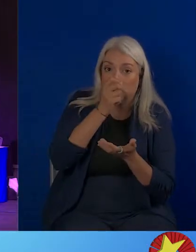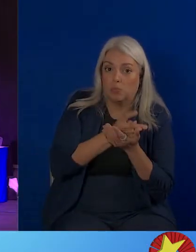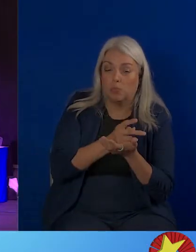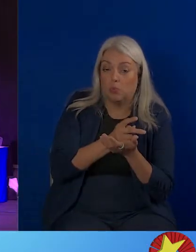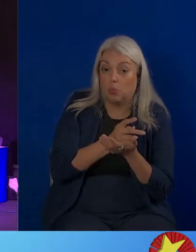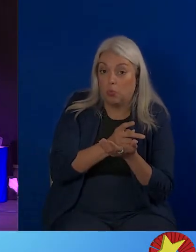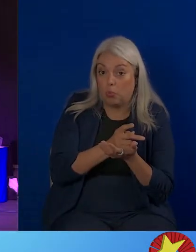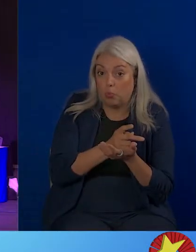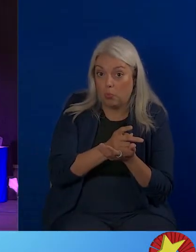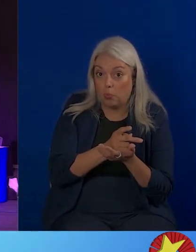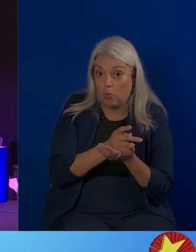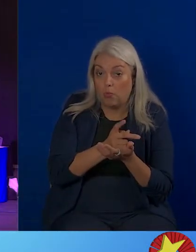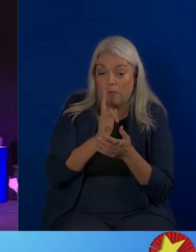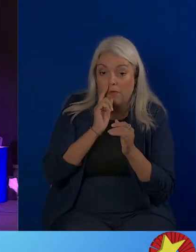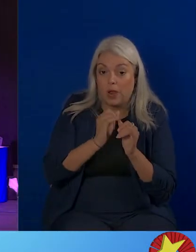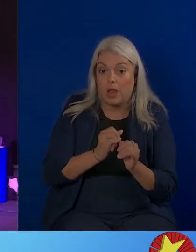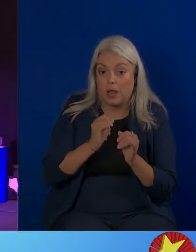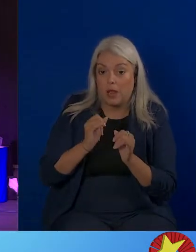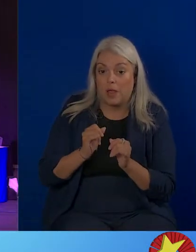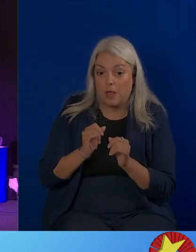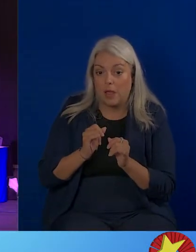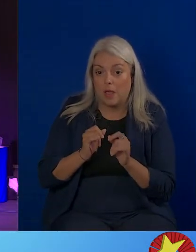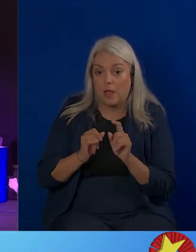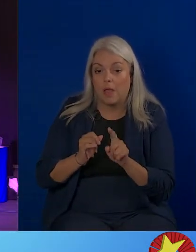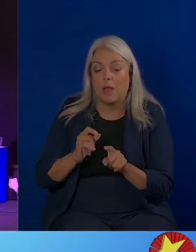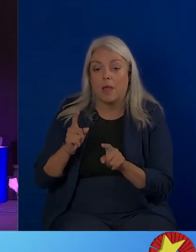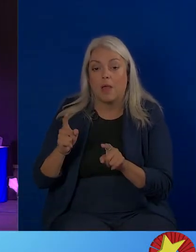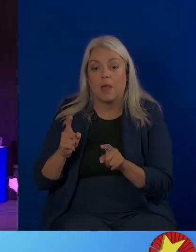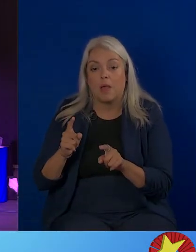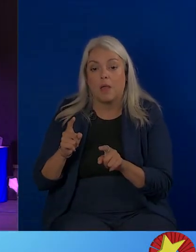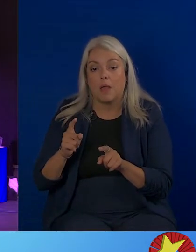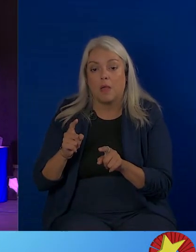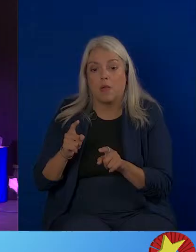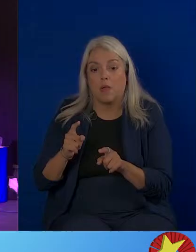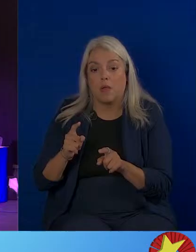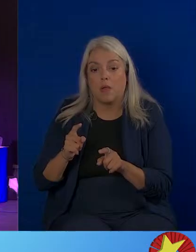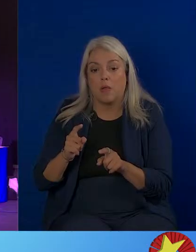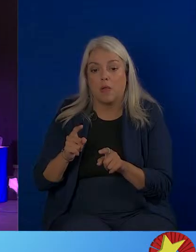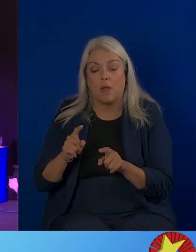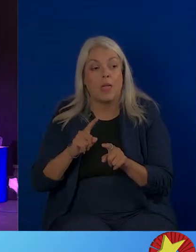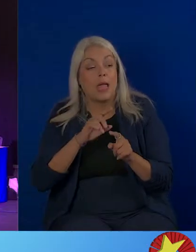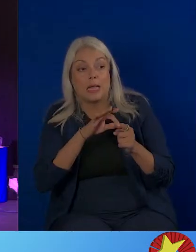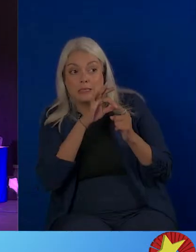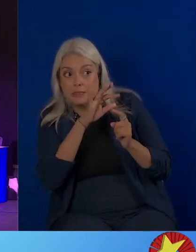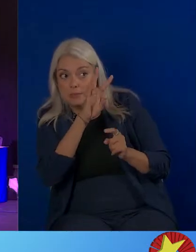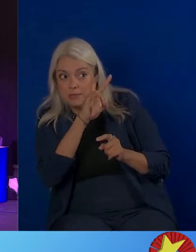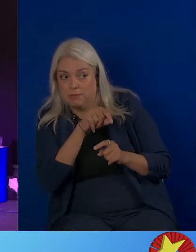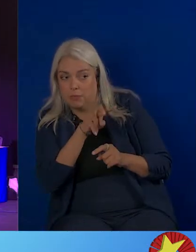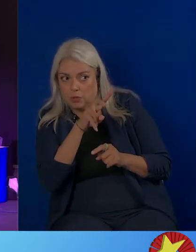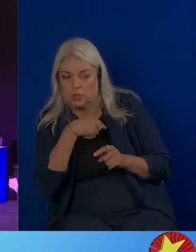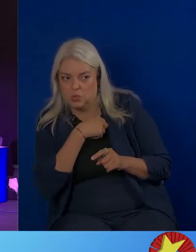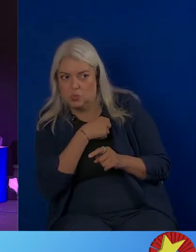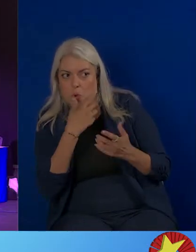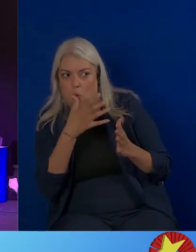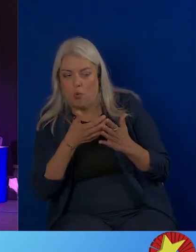item, that would be fine. I'm sorry. Except 7.2, We already did that one, yeah. right?